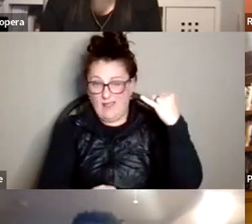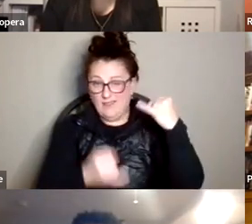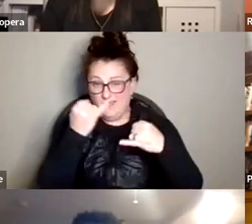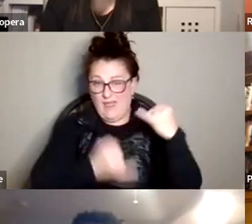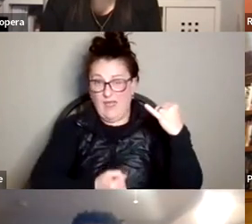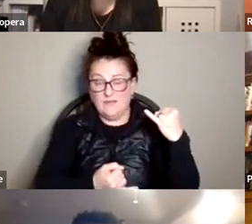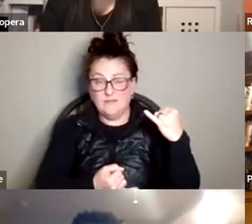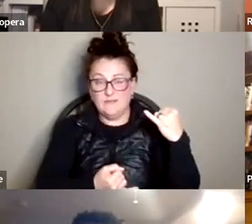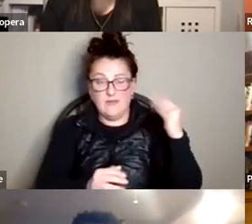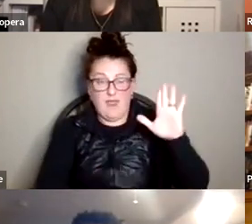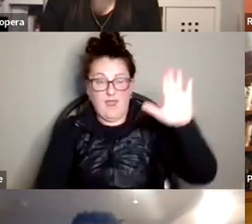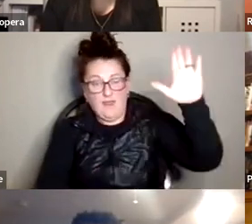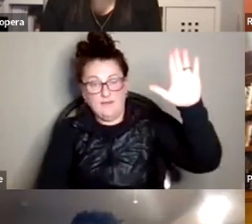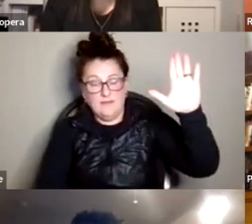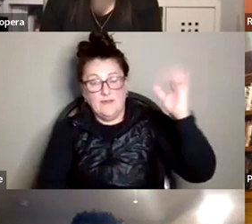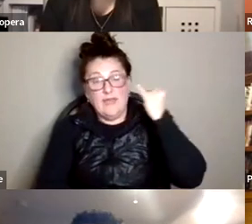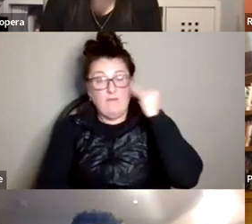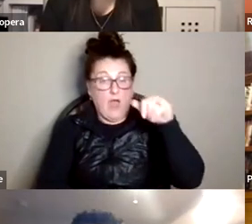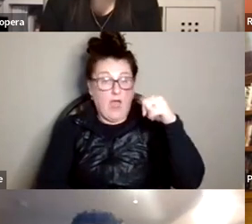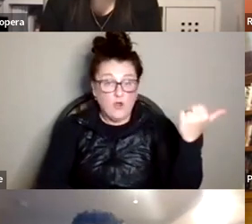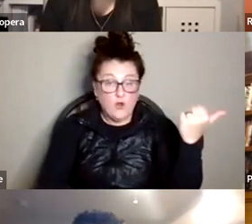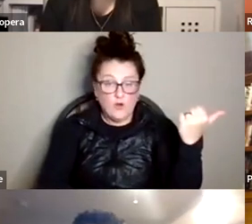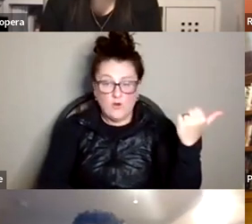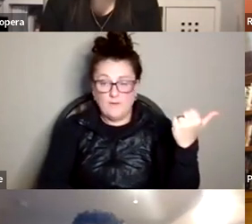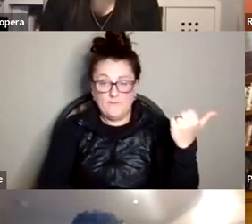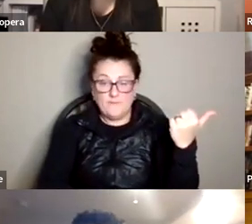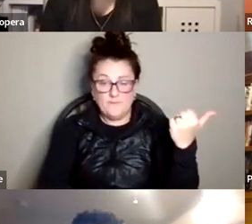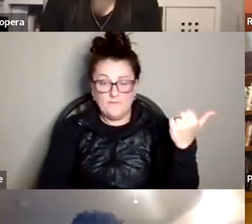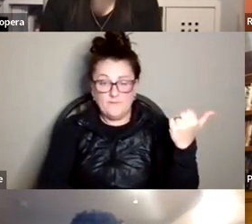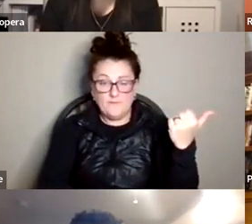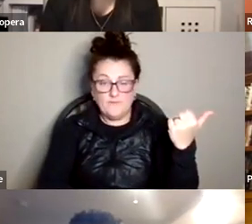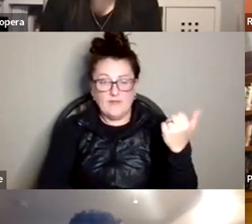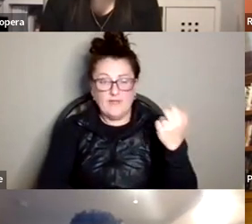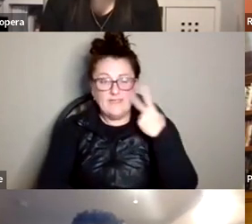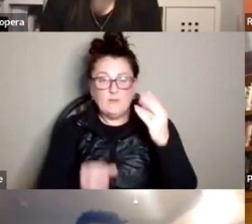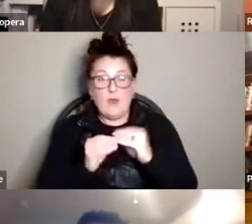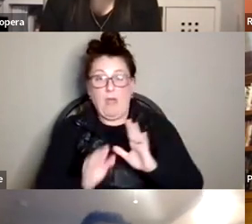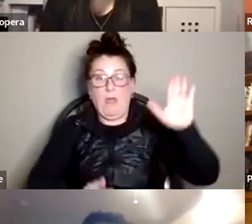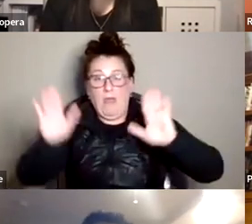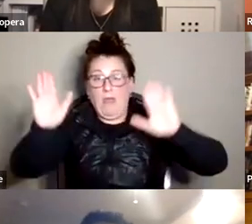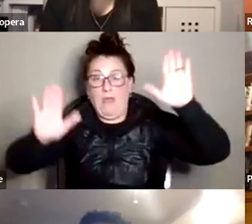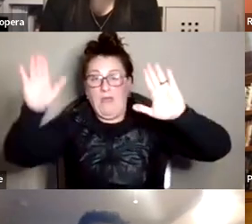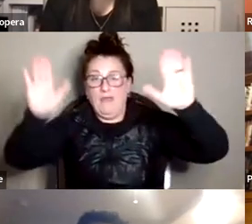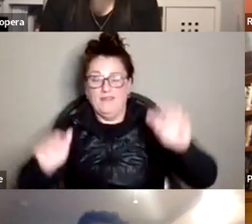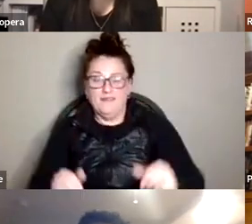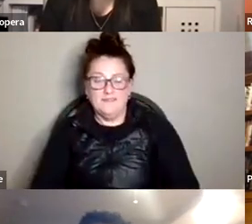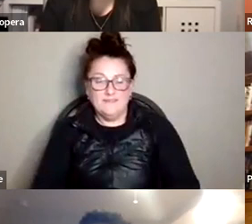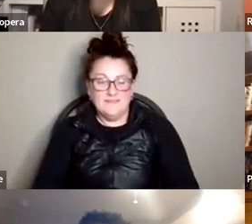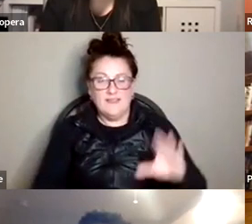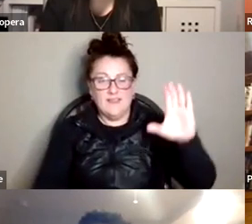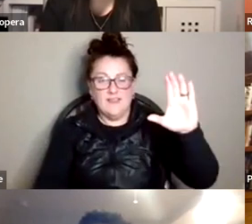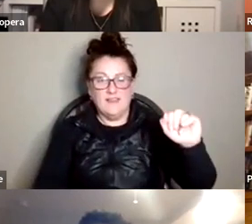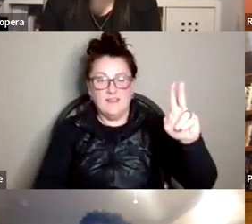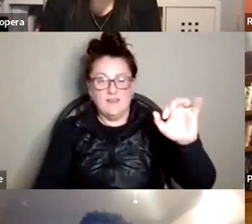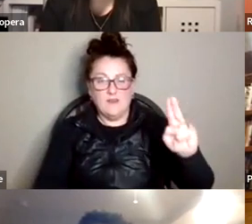last hand raise. If there are other speakers, few more hands just came up. We'll have Carmen,